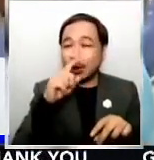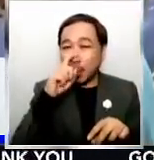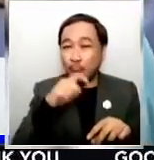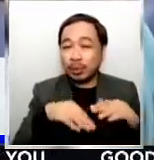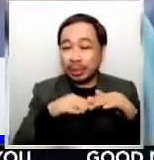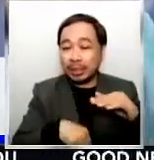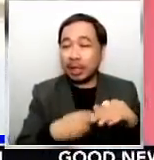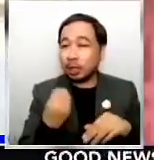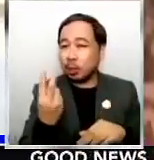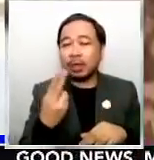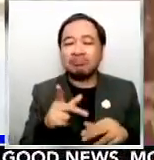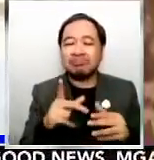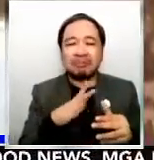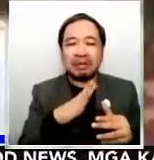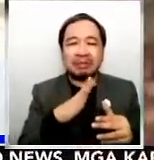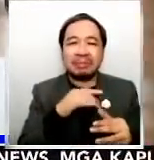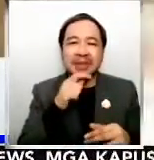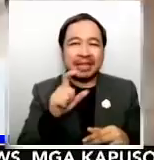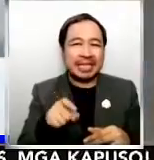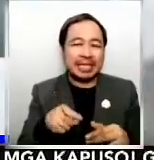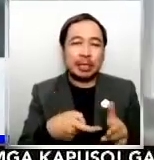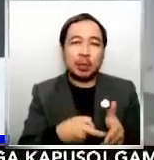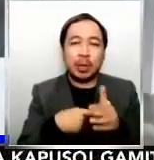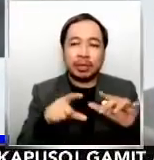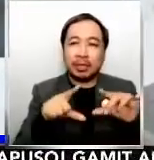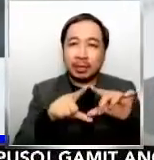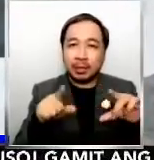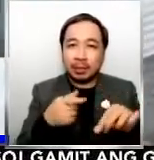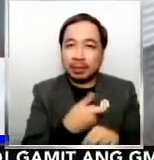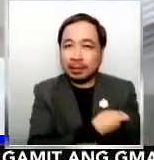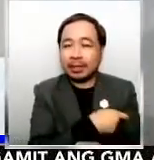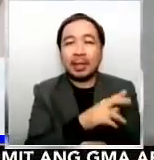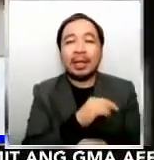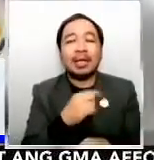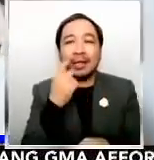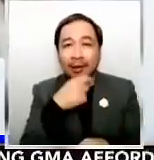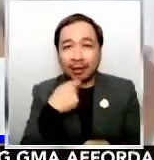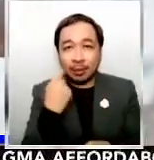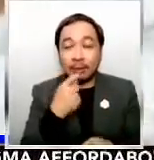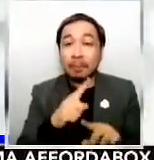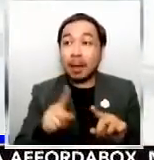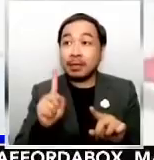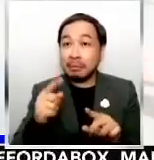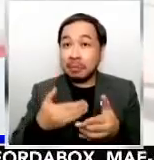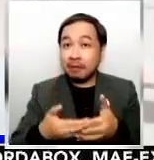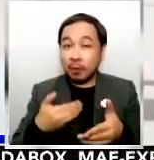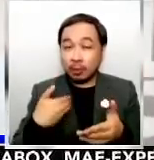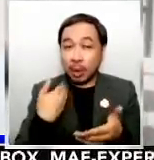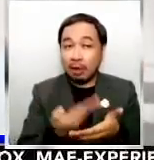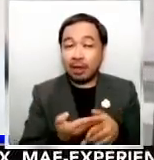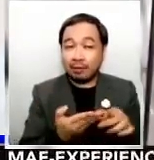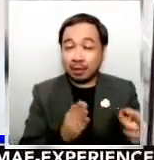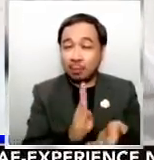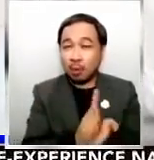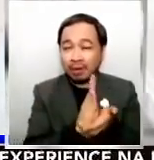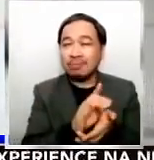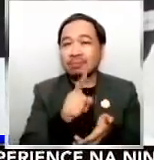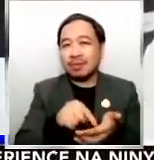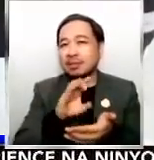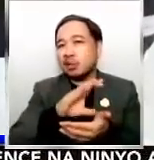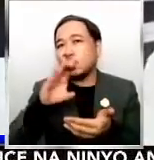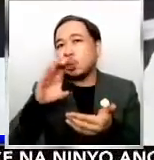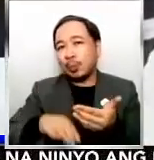ang RT-PCR at vaccination card. Pero bago ka makarating dito, dapat siguraduhin kompleto ang requirements sa biyaheng new